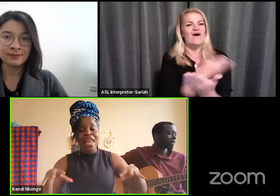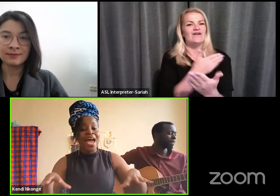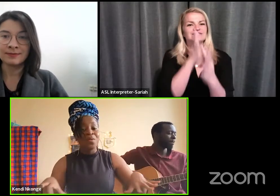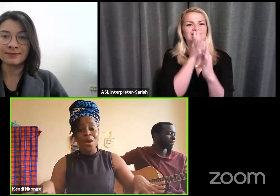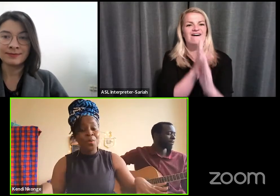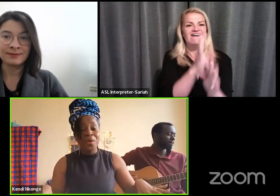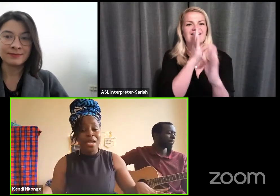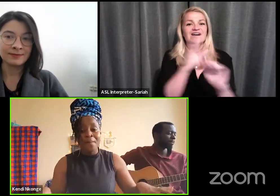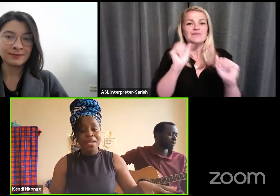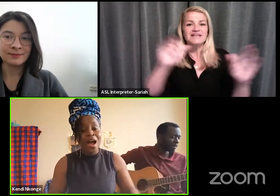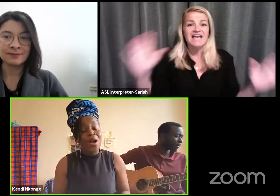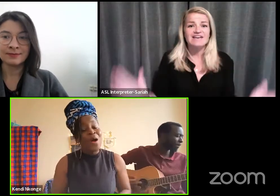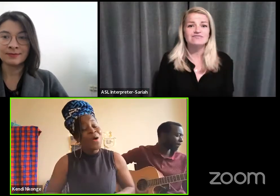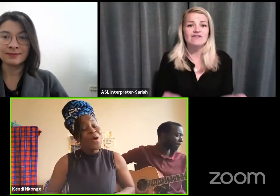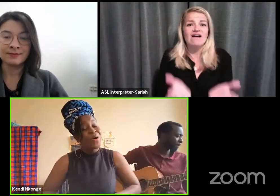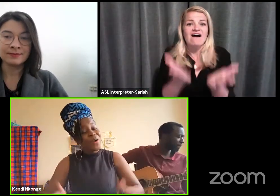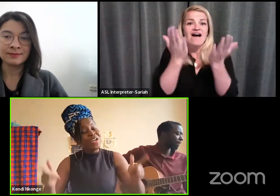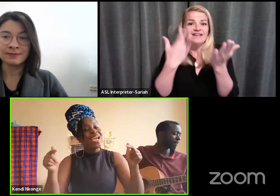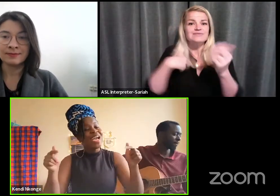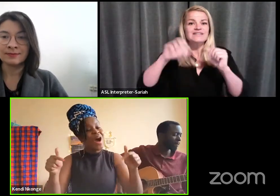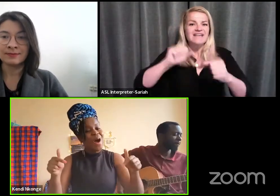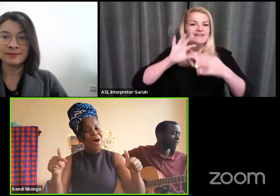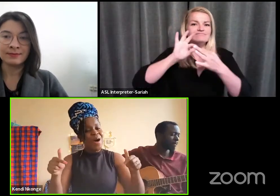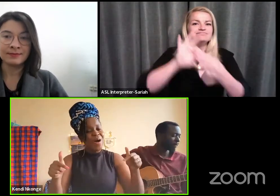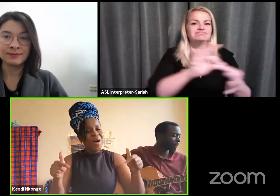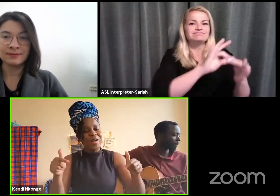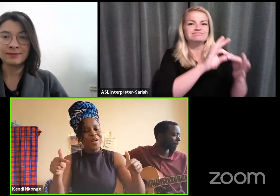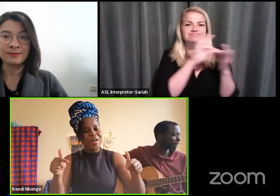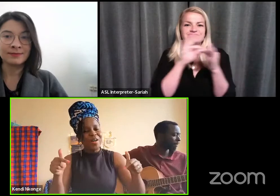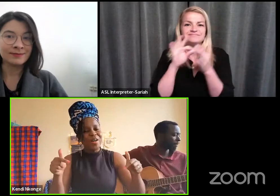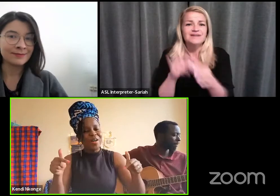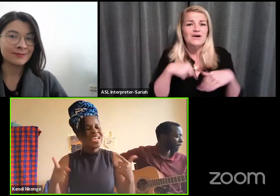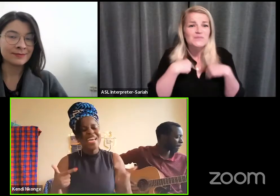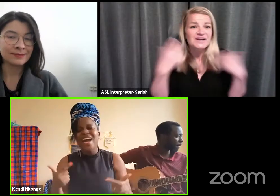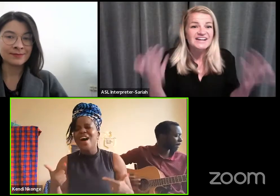the land where we belong. Ni